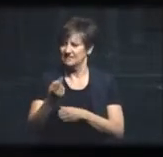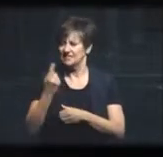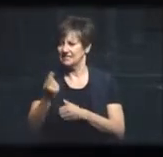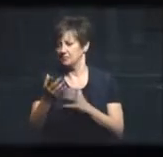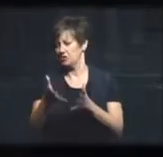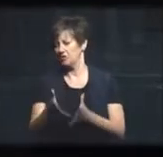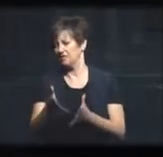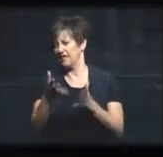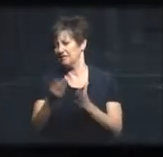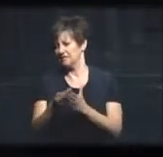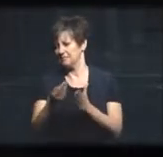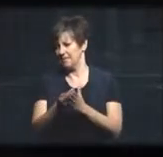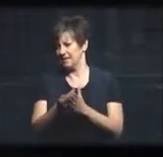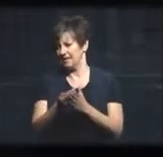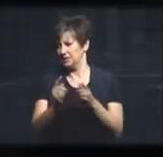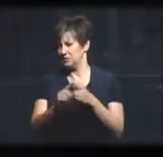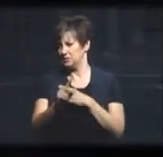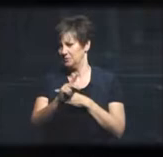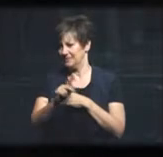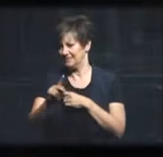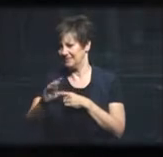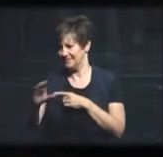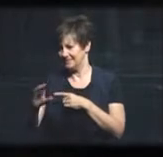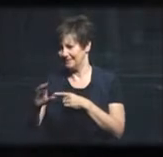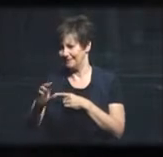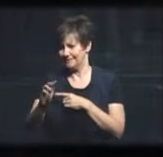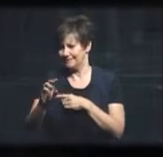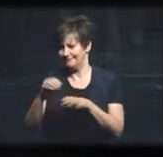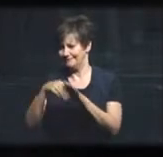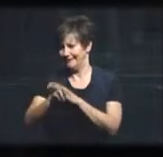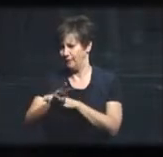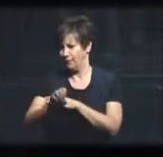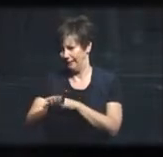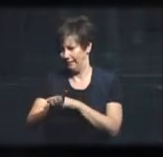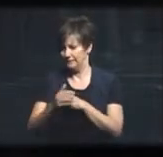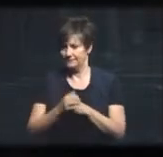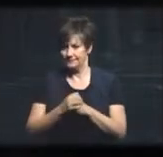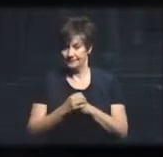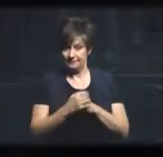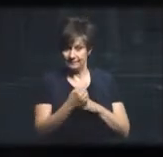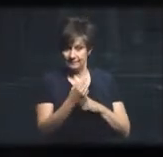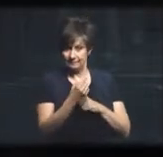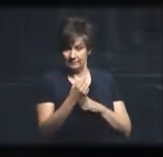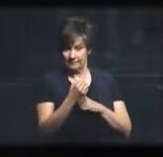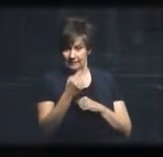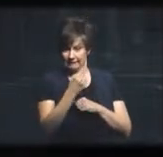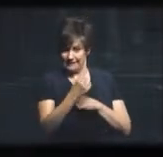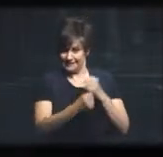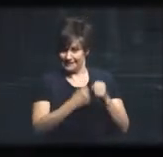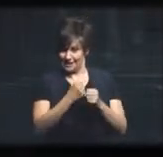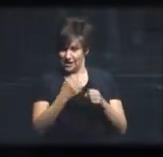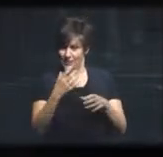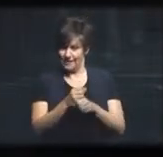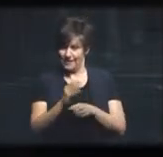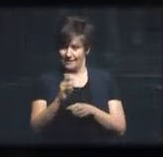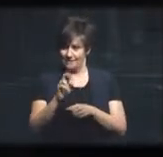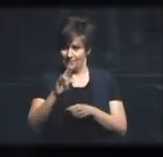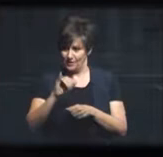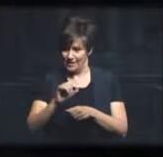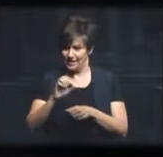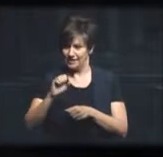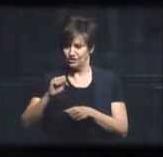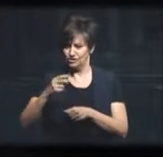left some funds to Pikes Peak Community College in a will. Here's the year where we got the Marie Walsh Sharp